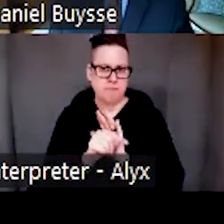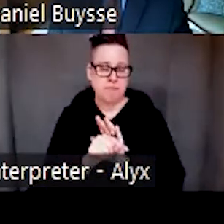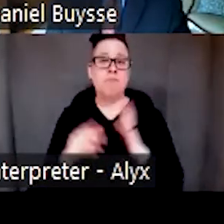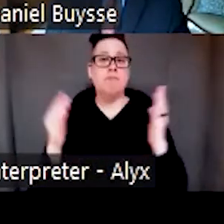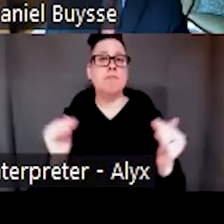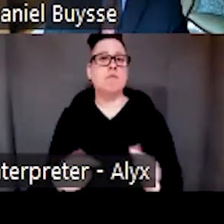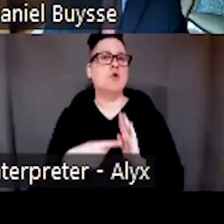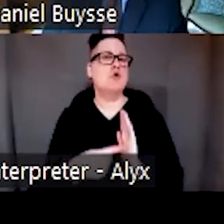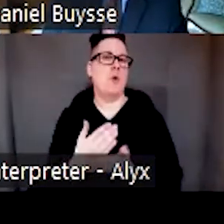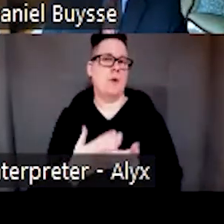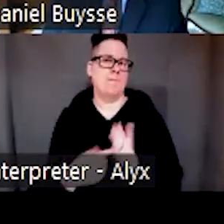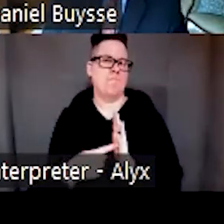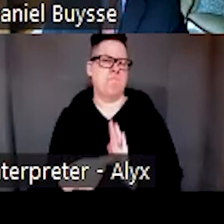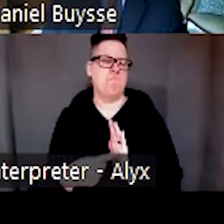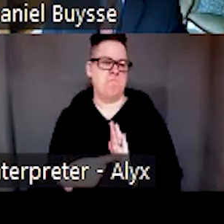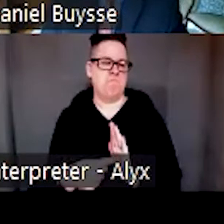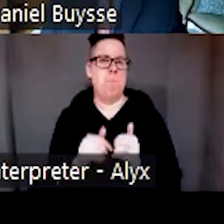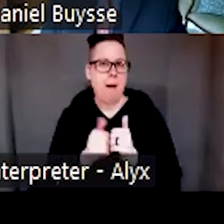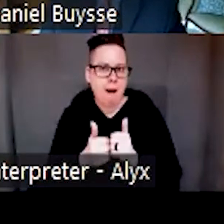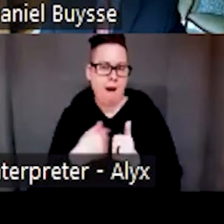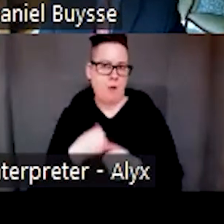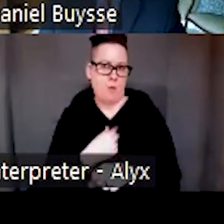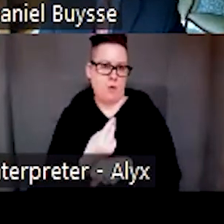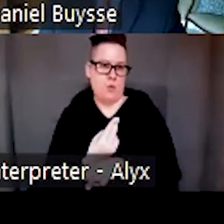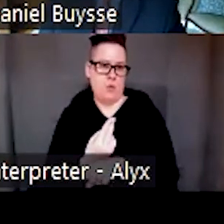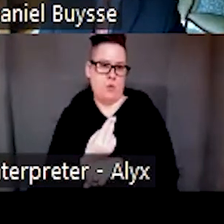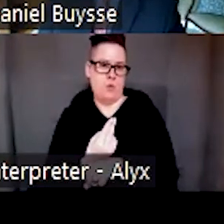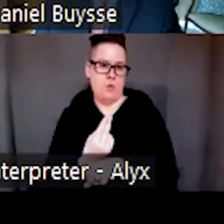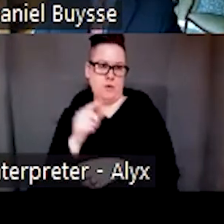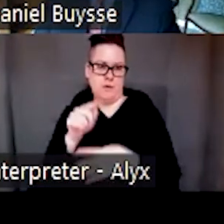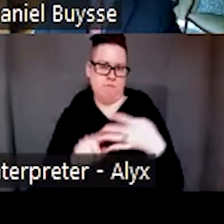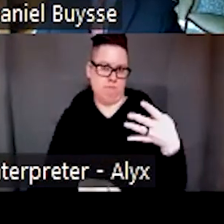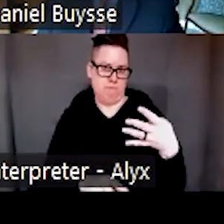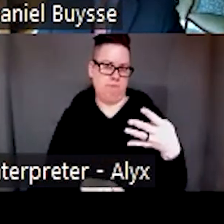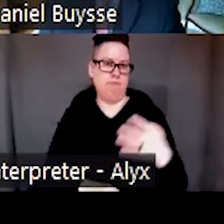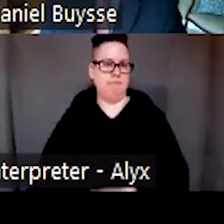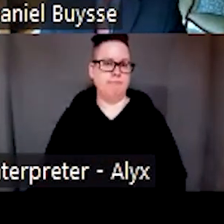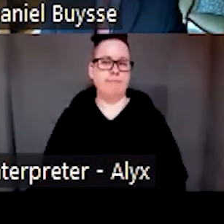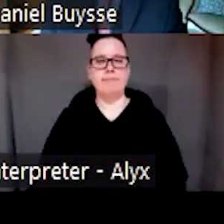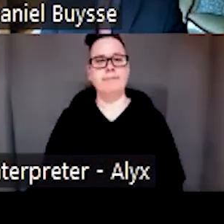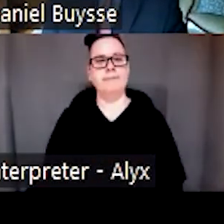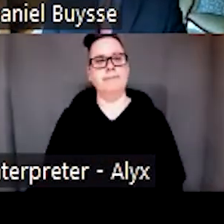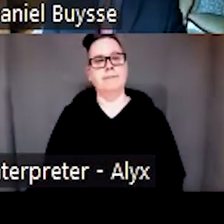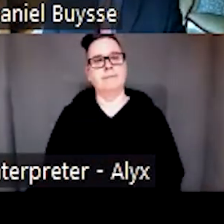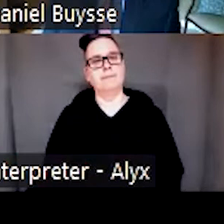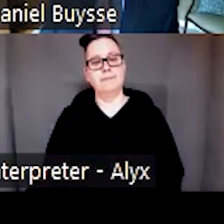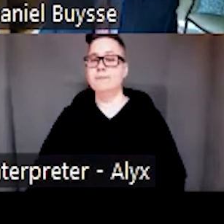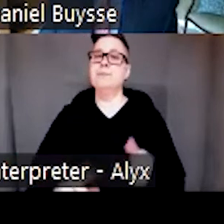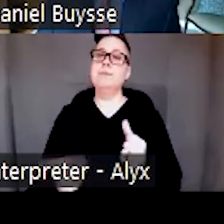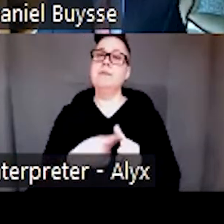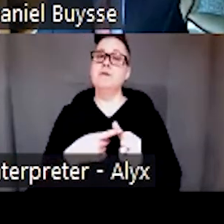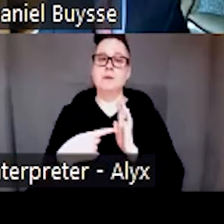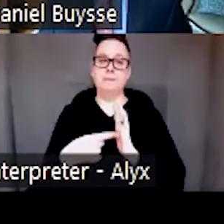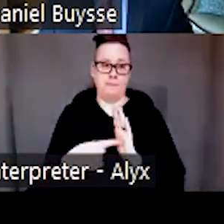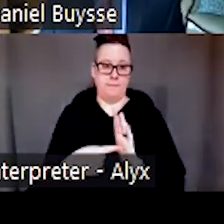couple of examples about how we might use these techniques to good advantage. So the first example is